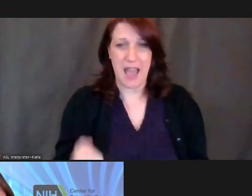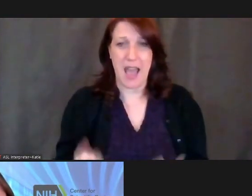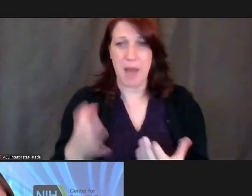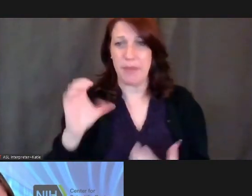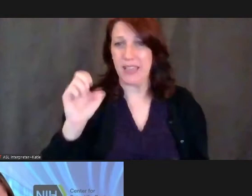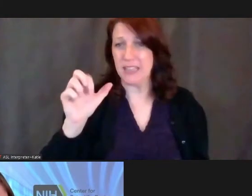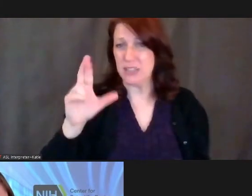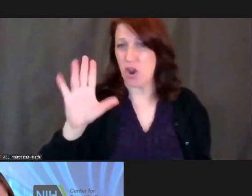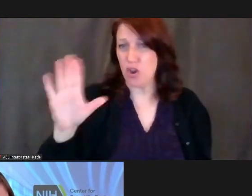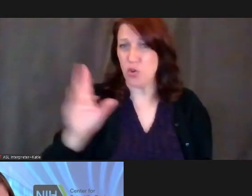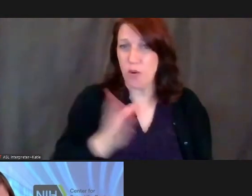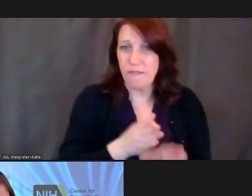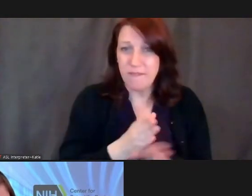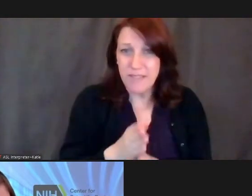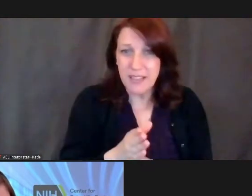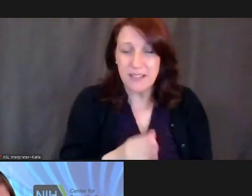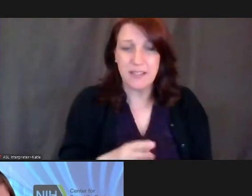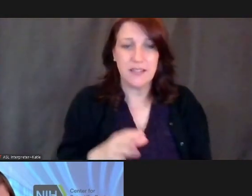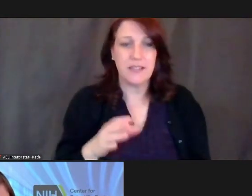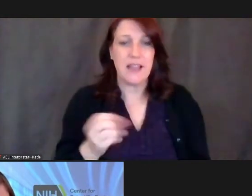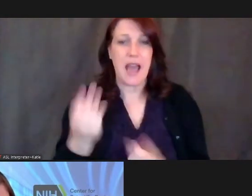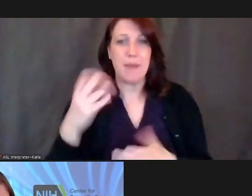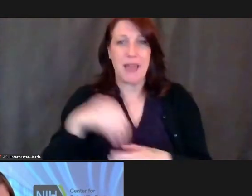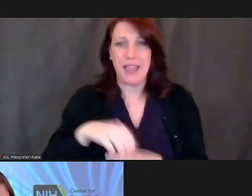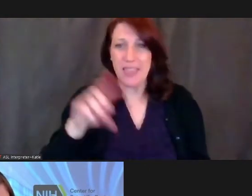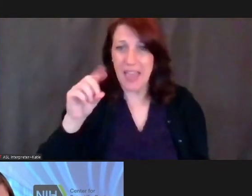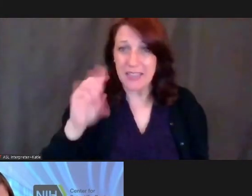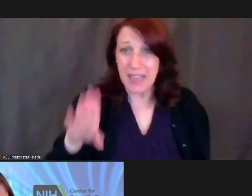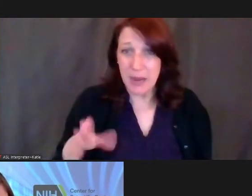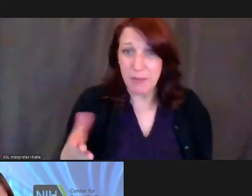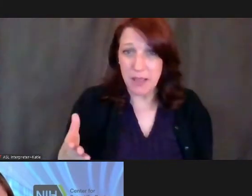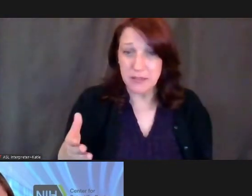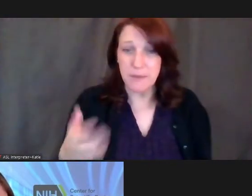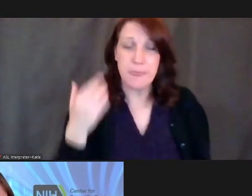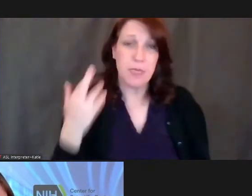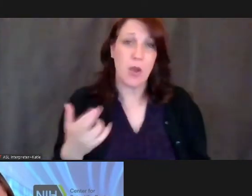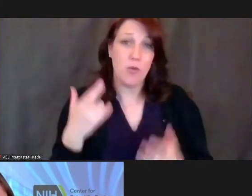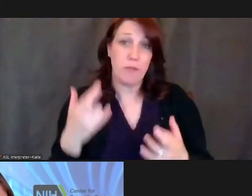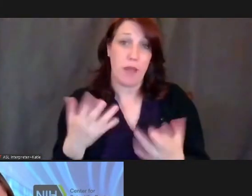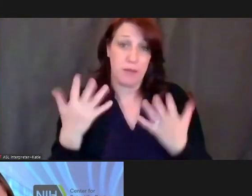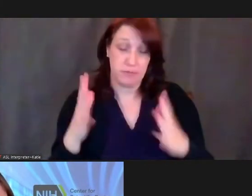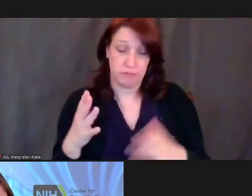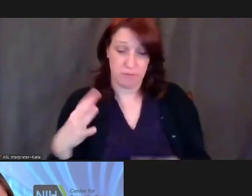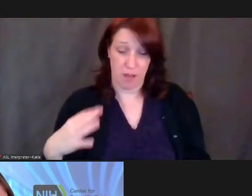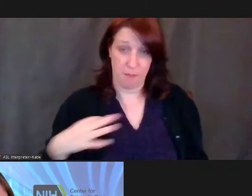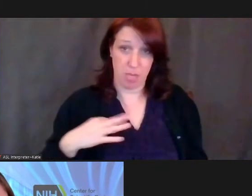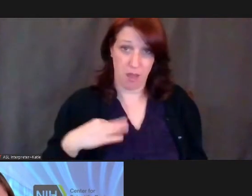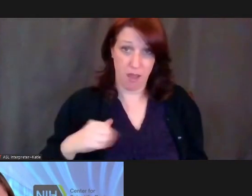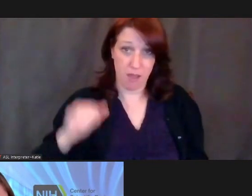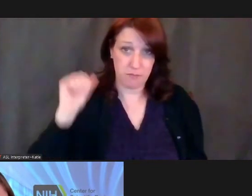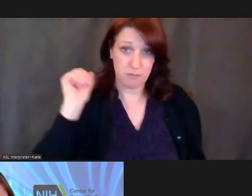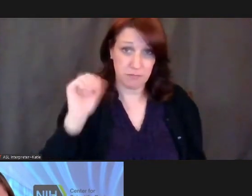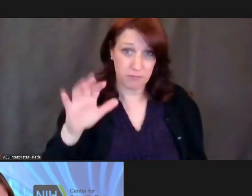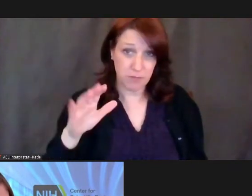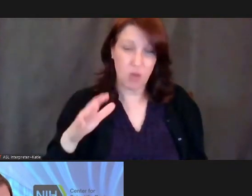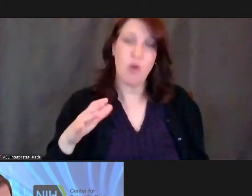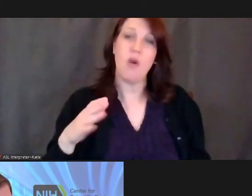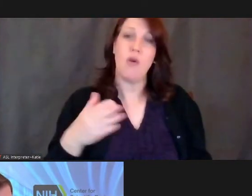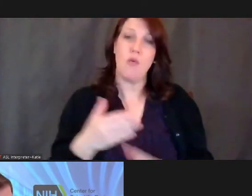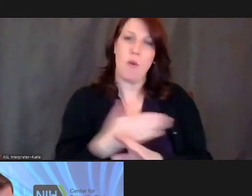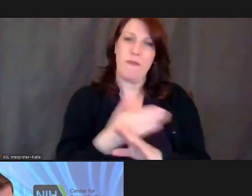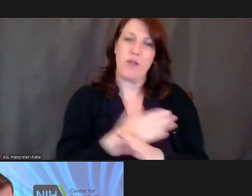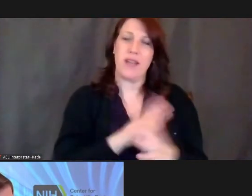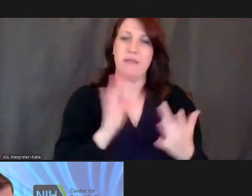in that database. So that we recommend that after you apply, or maybe even before, you can